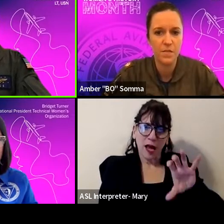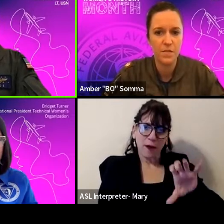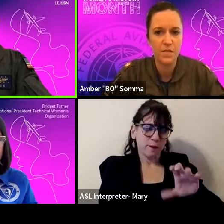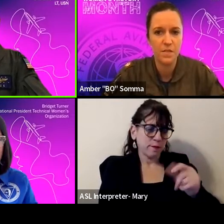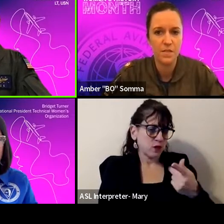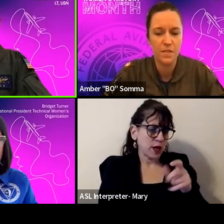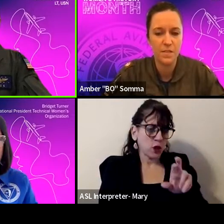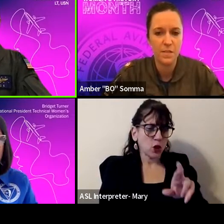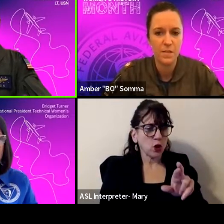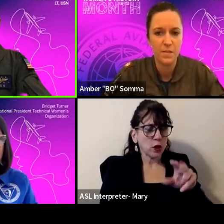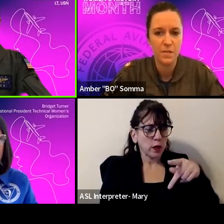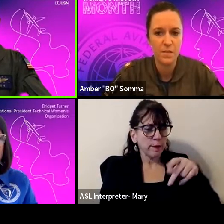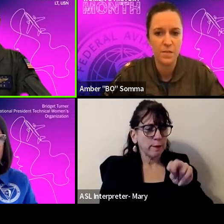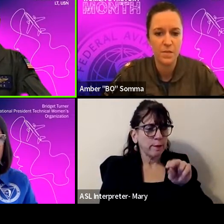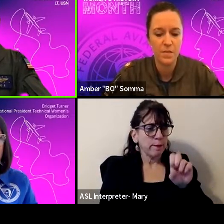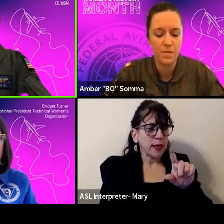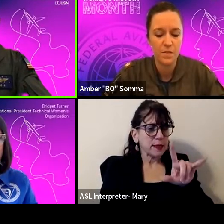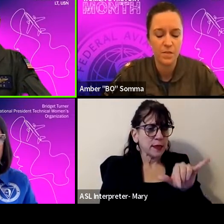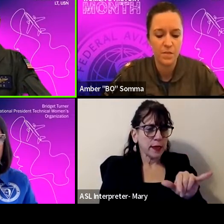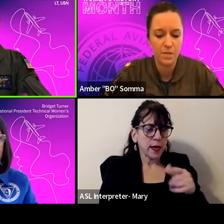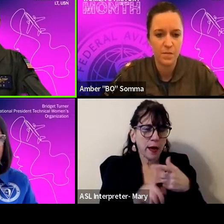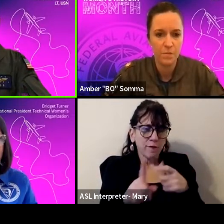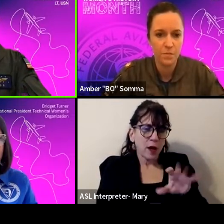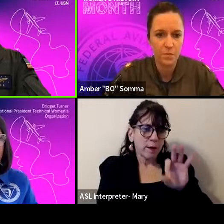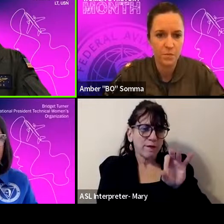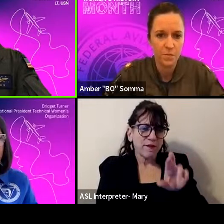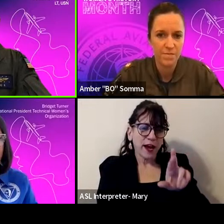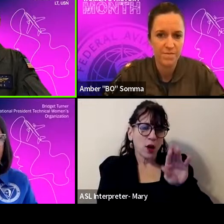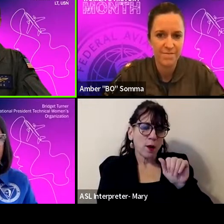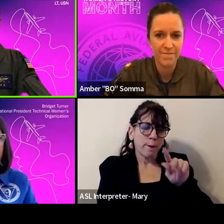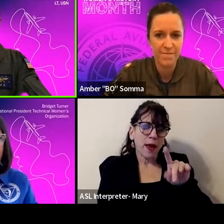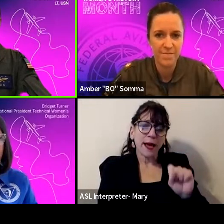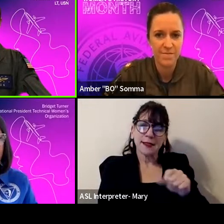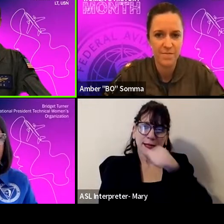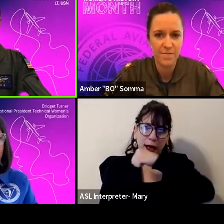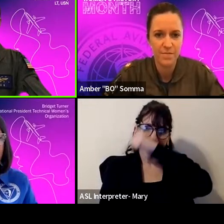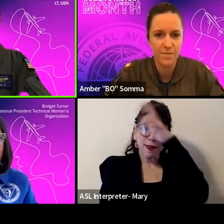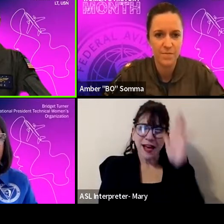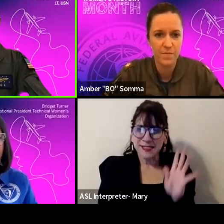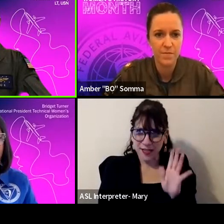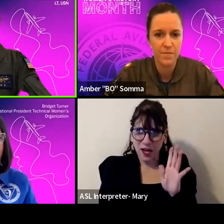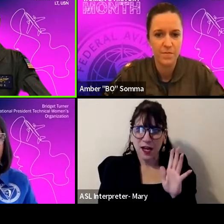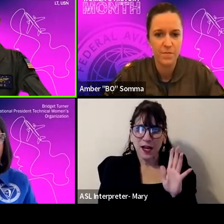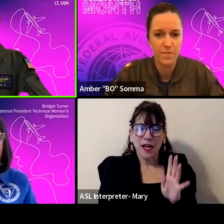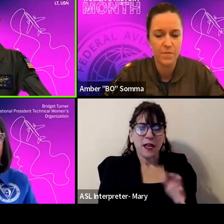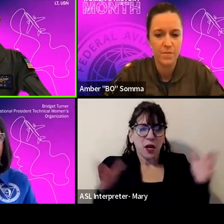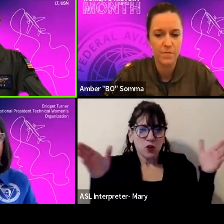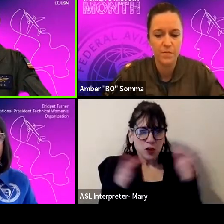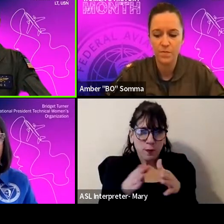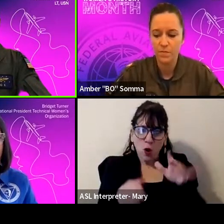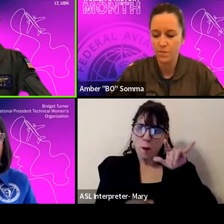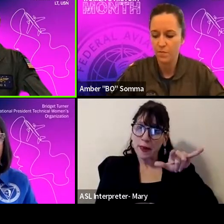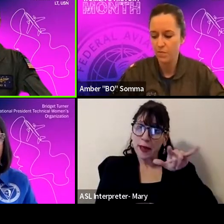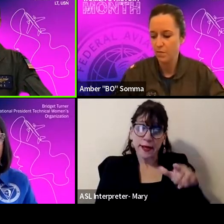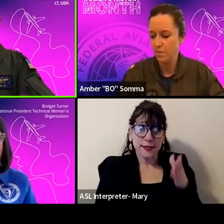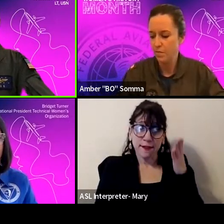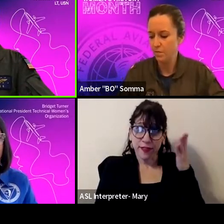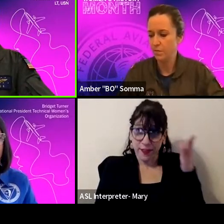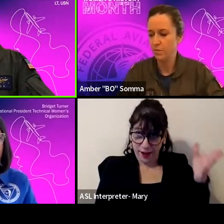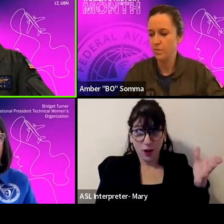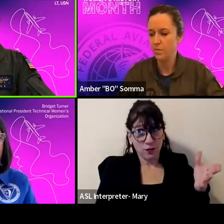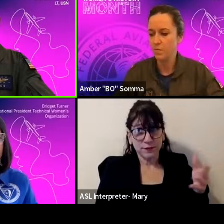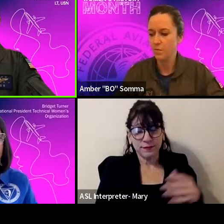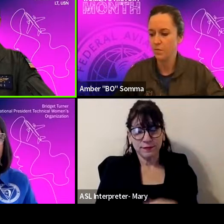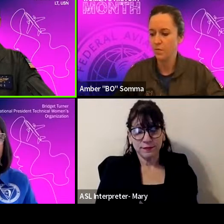Pensley. I'm originally from Fairbanks, Alaska. So definitely a lot of small planes up there. But really